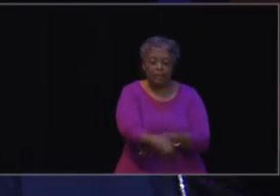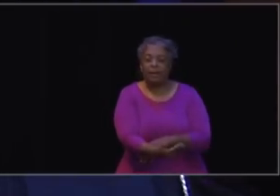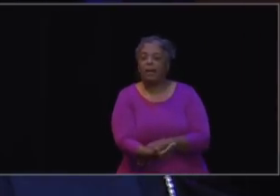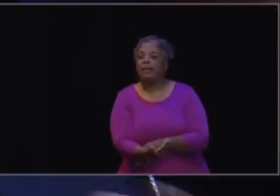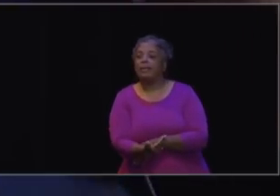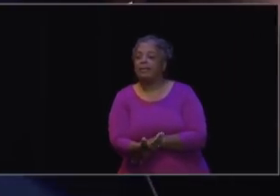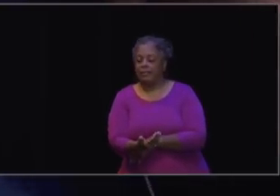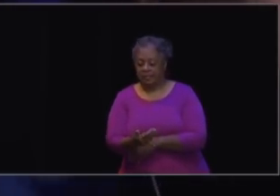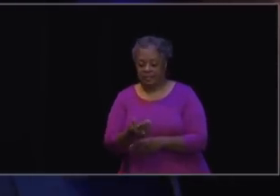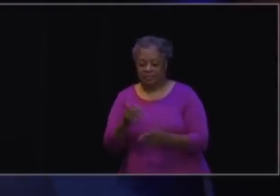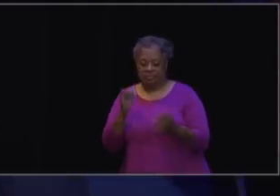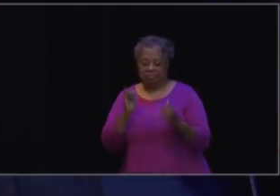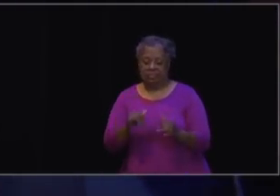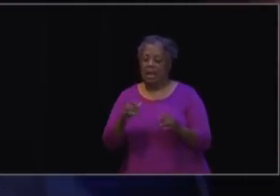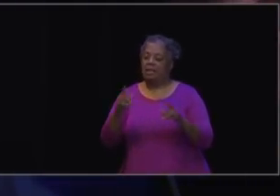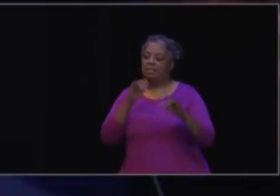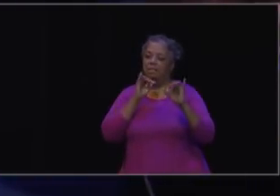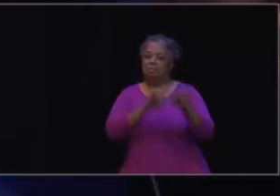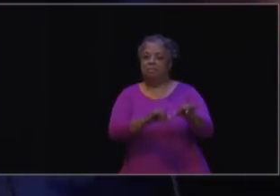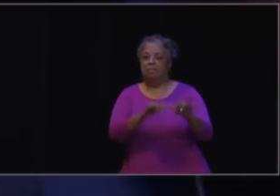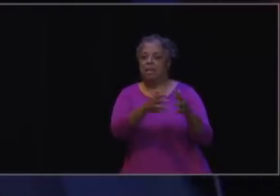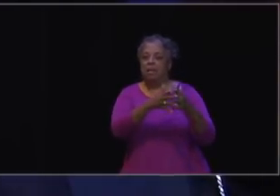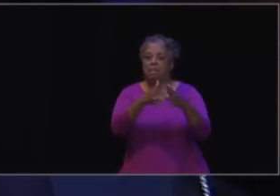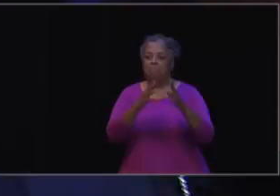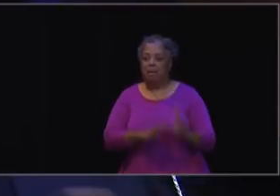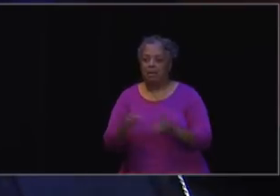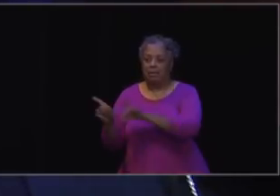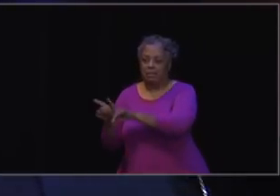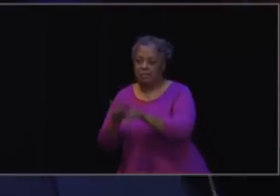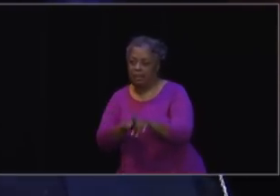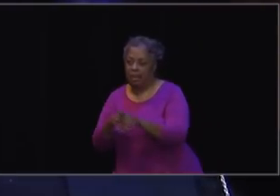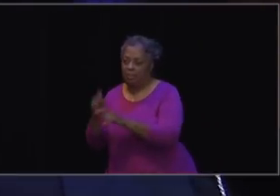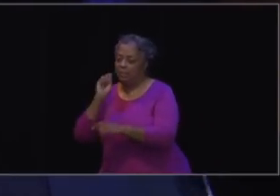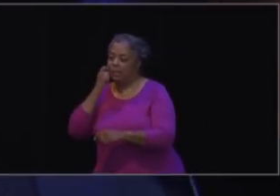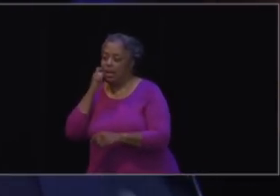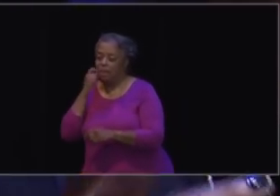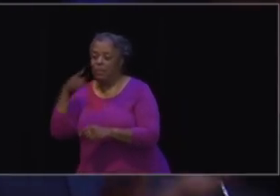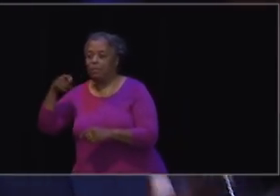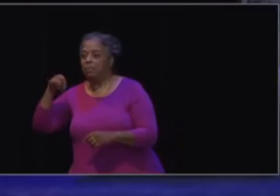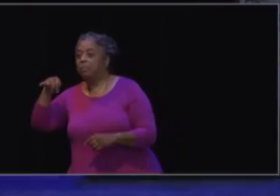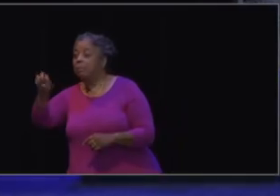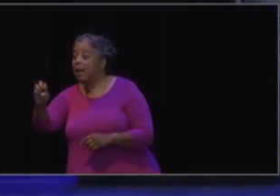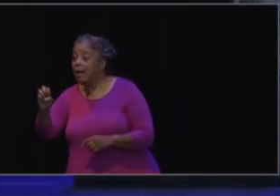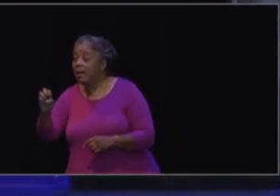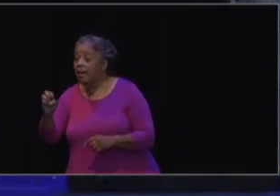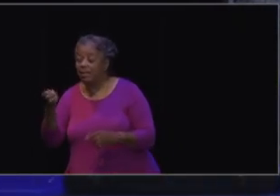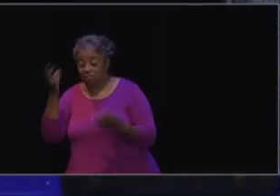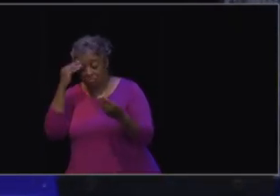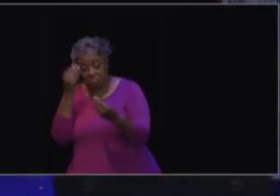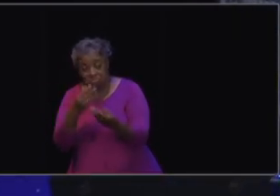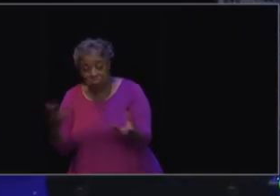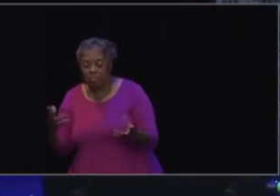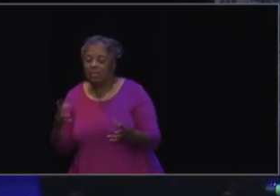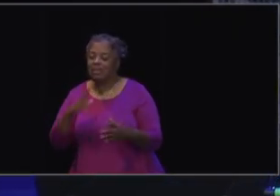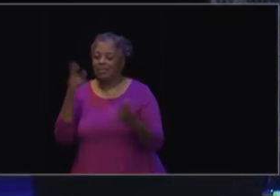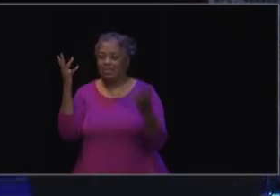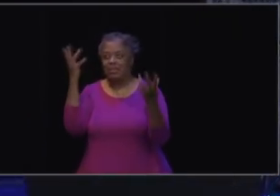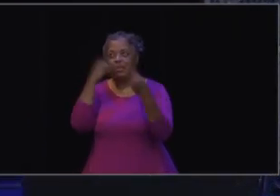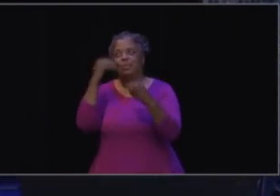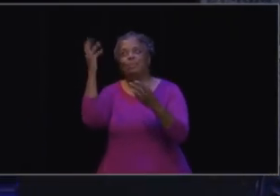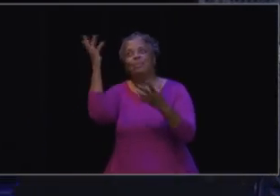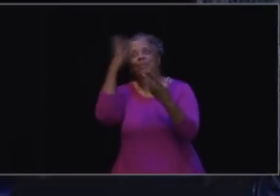is as American as apple pie. Oh, beautiful